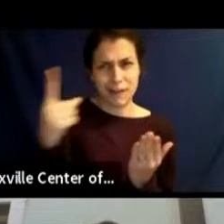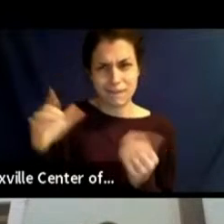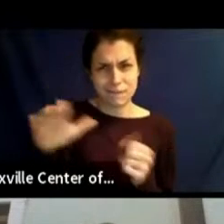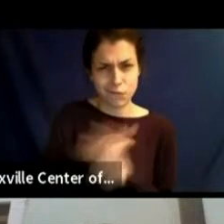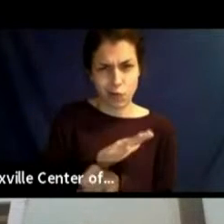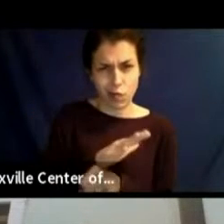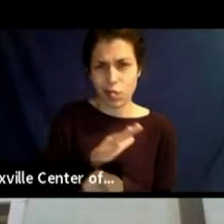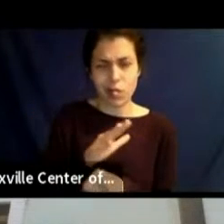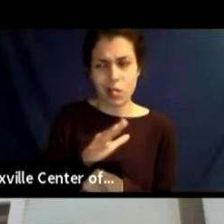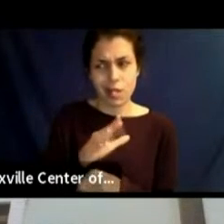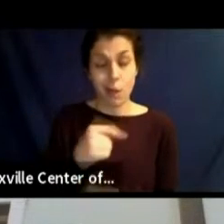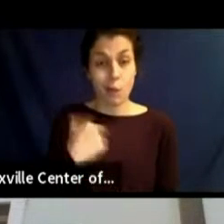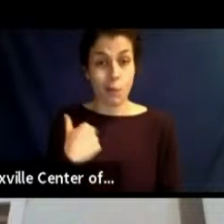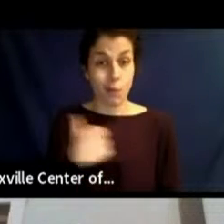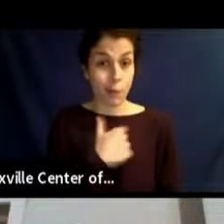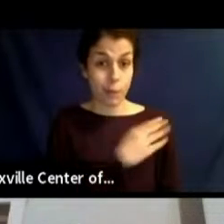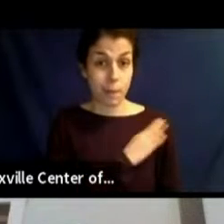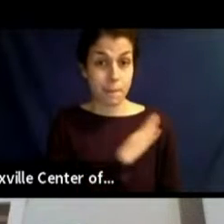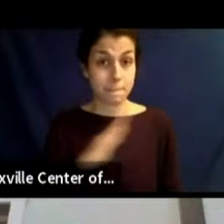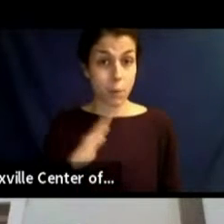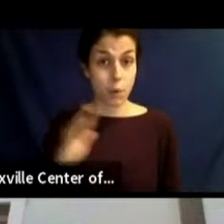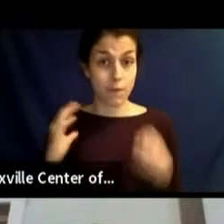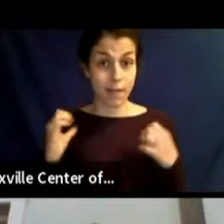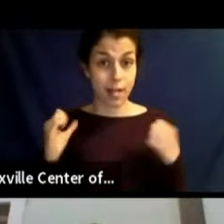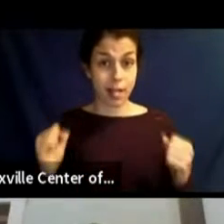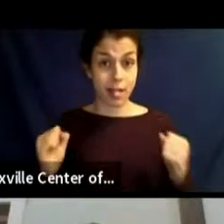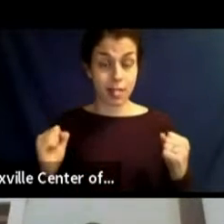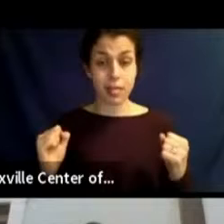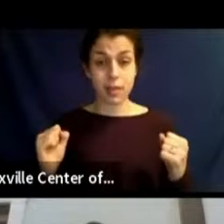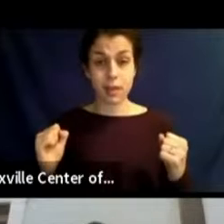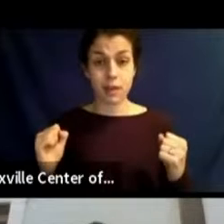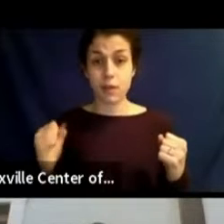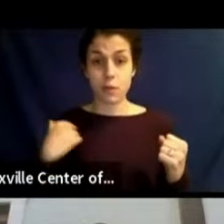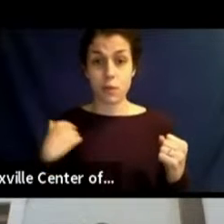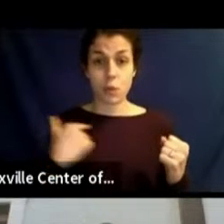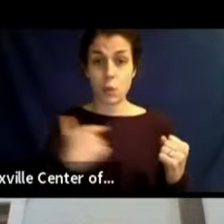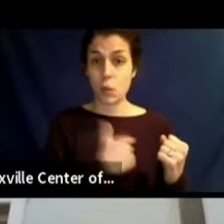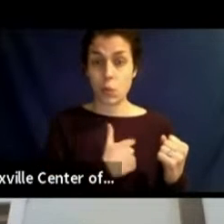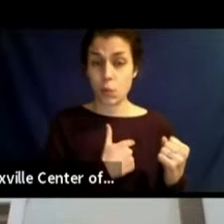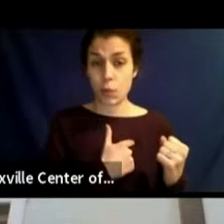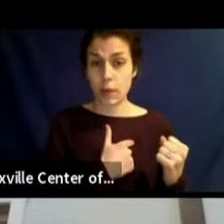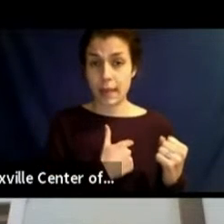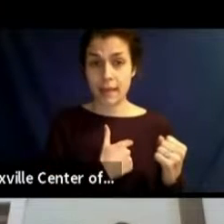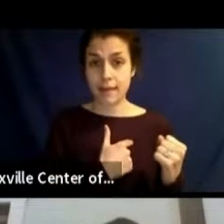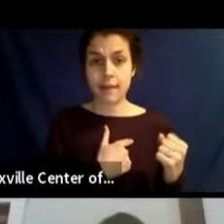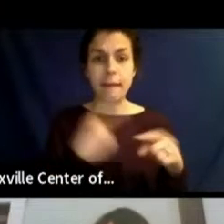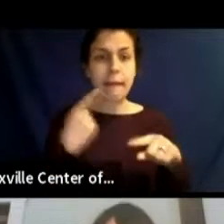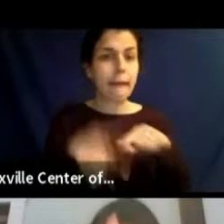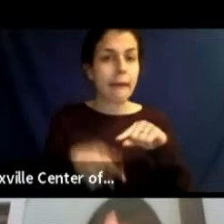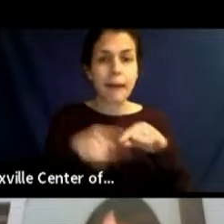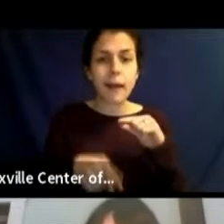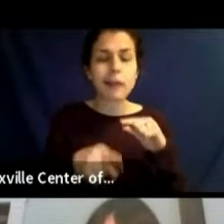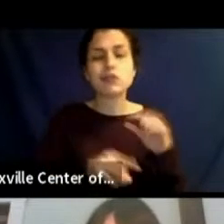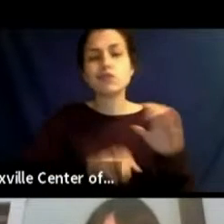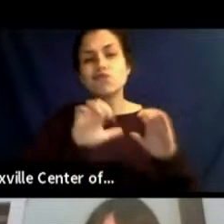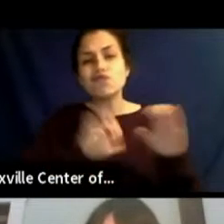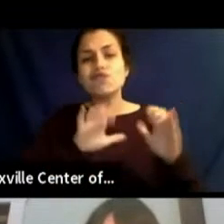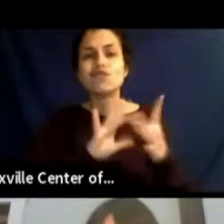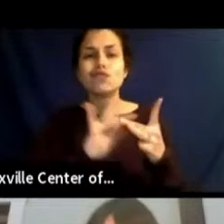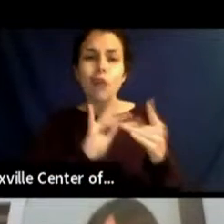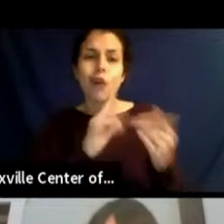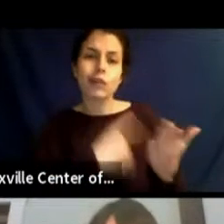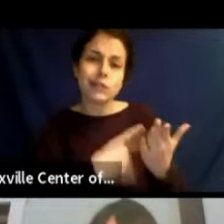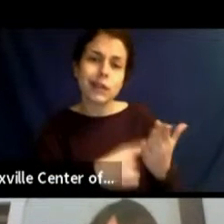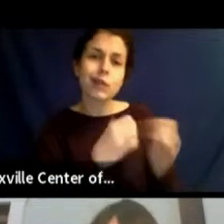Health cannot talk to one another outside of real time right now in our meetings. So we can't discuss, we